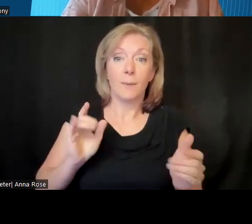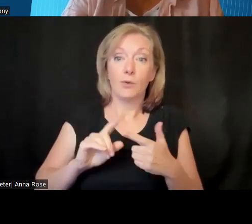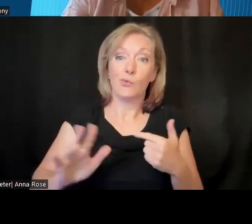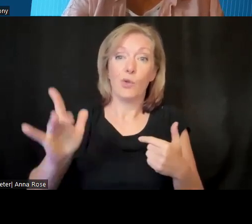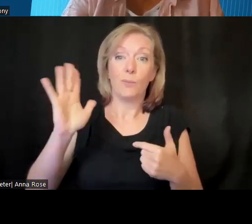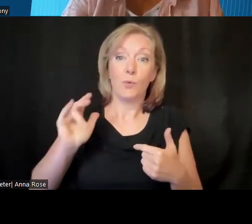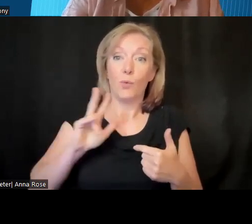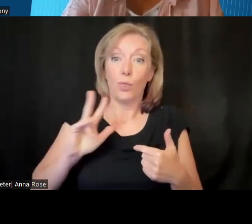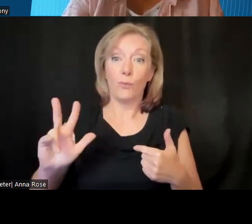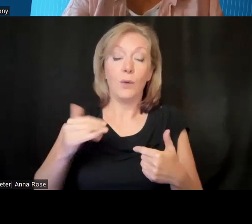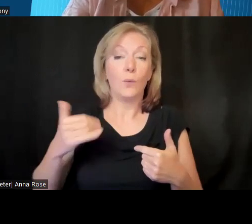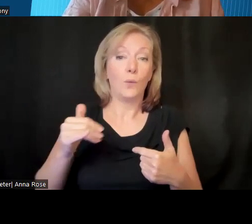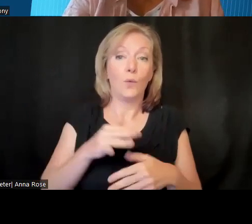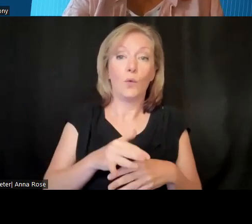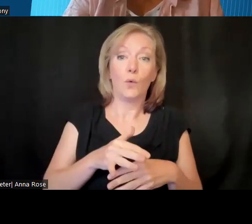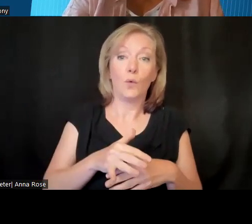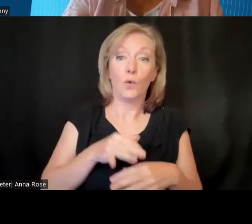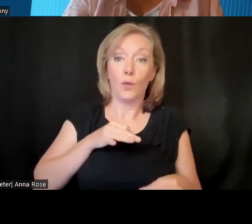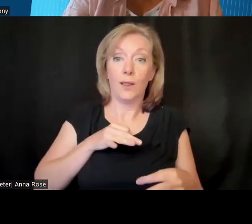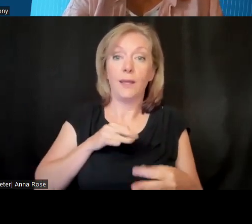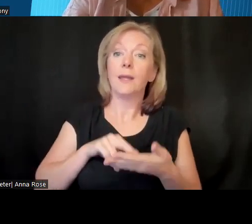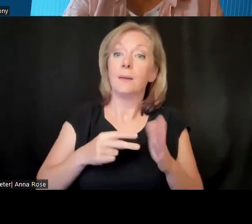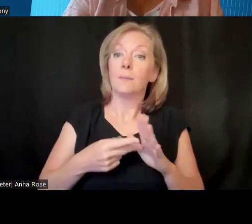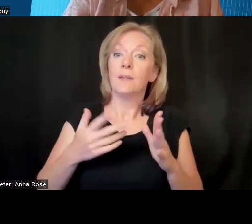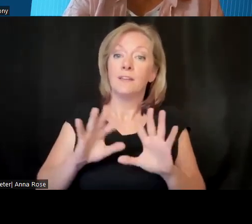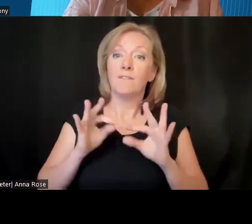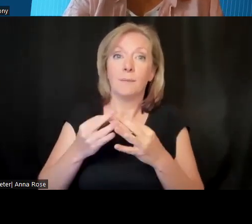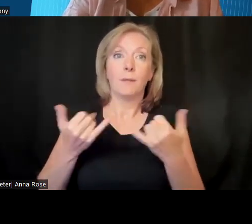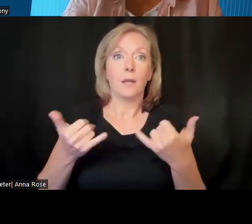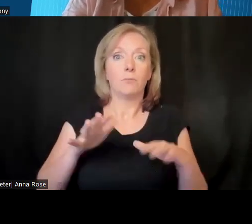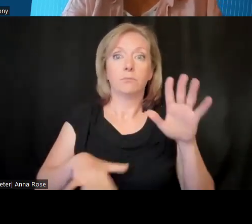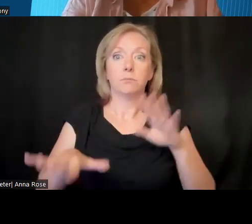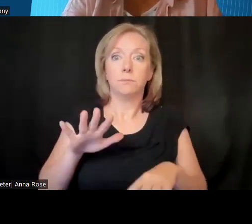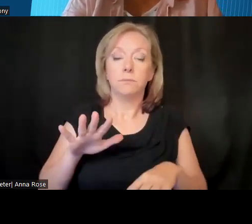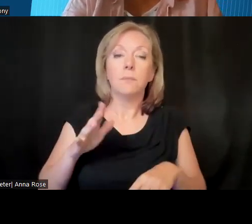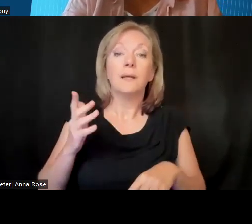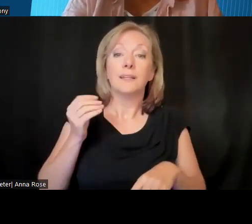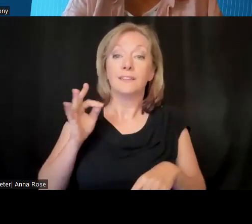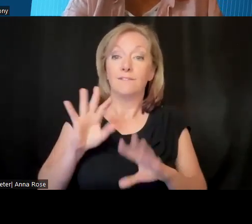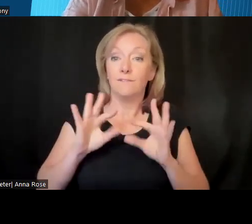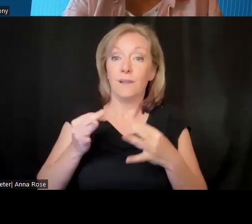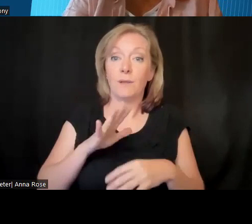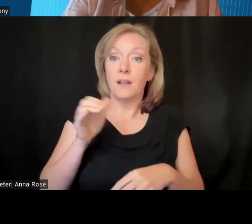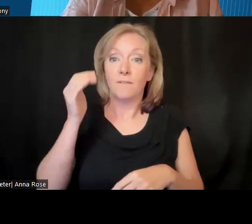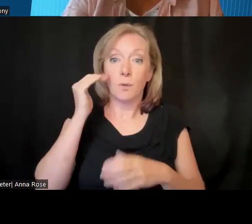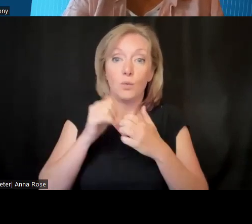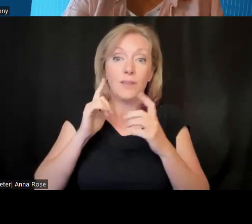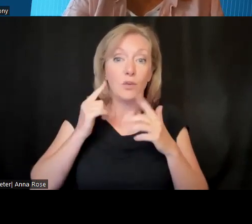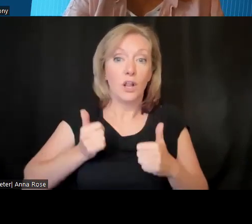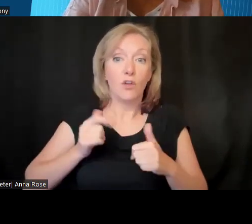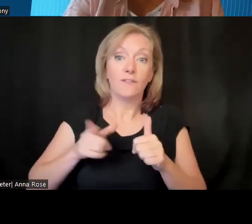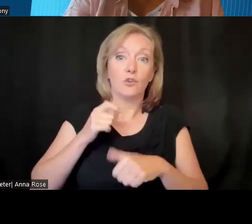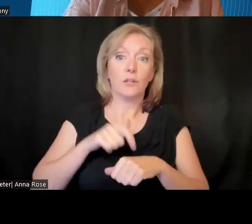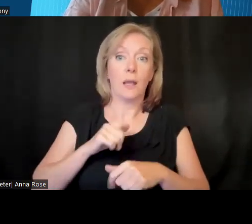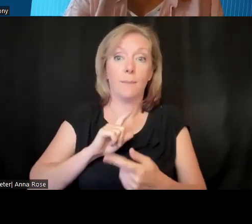that's really early. It also means it puts family in a situation, especially if they are not familiar with hearing loss, with some